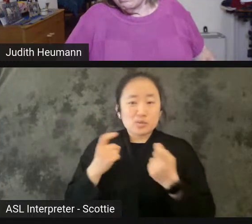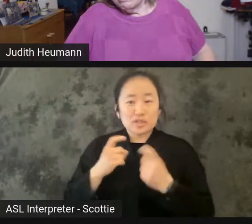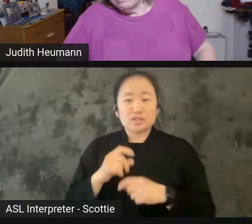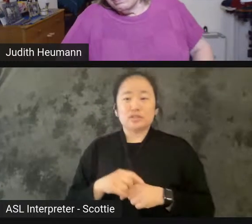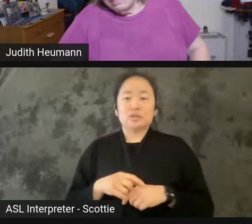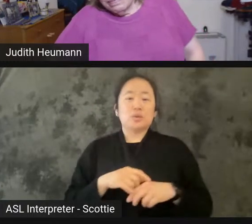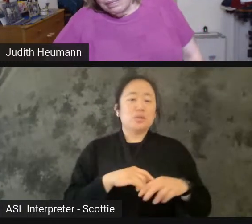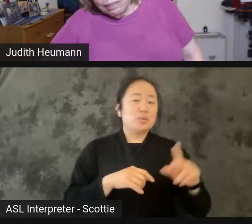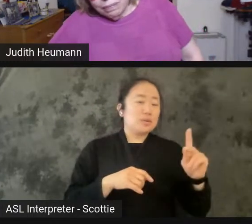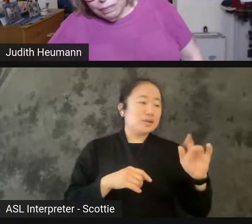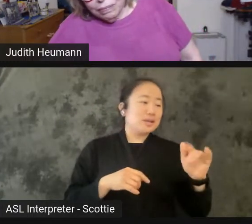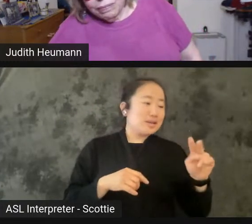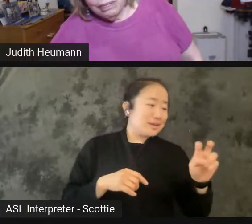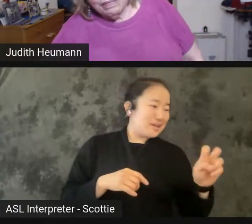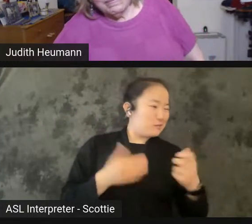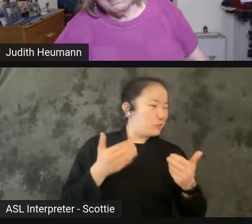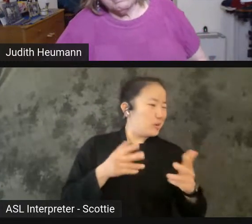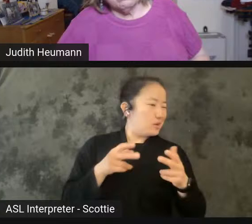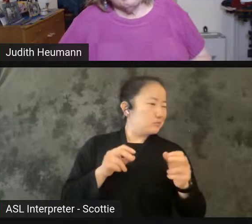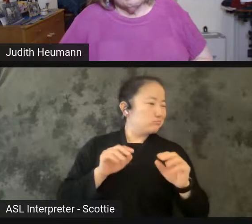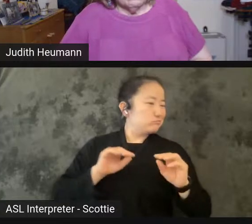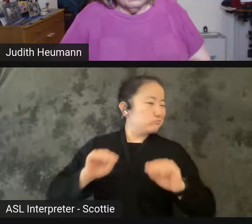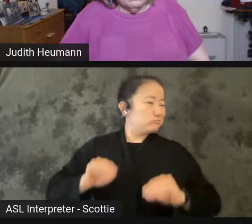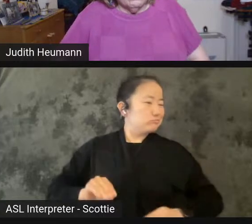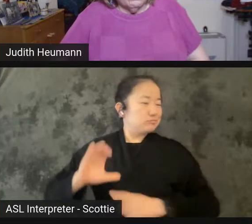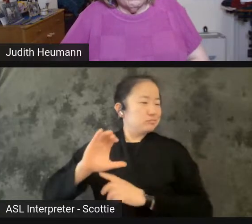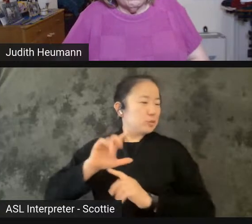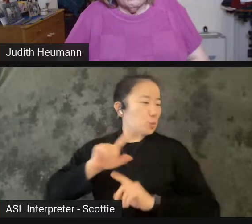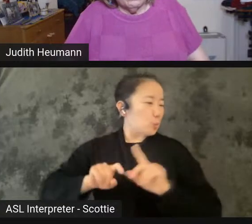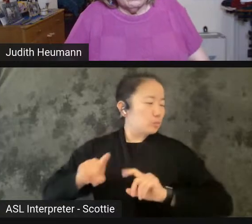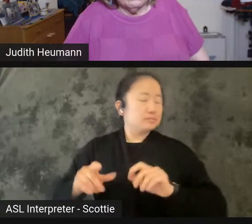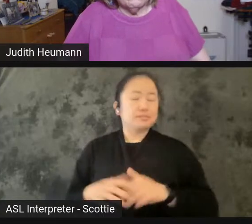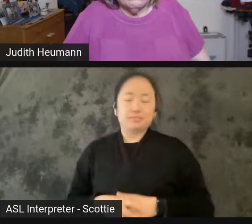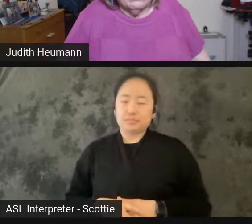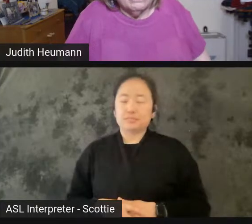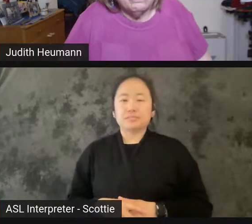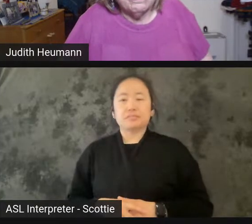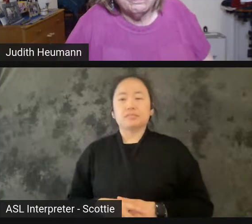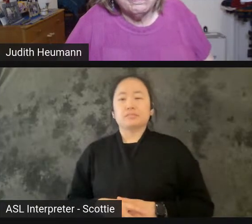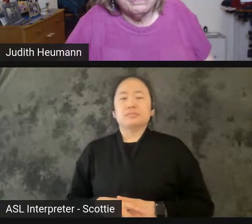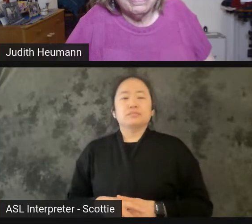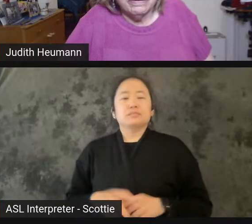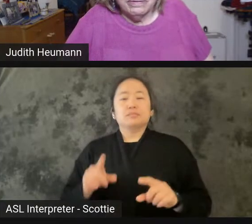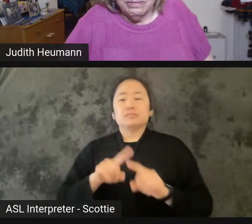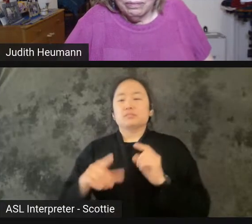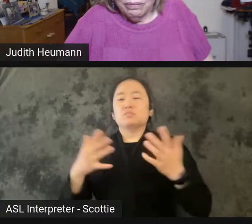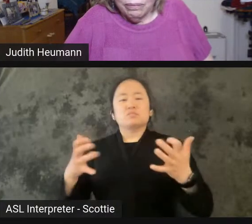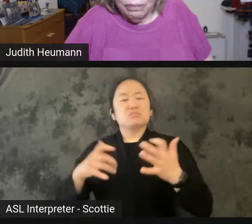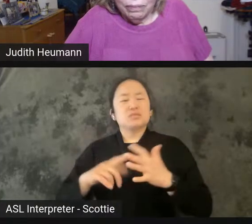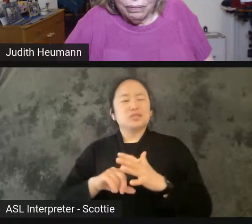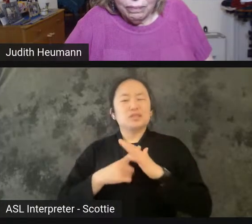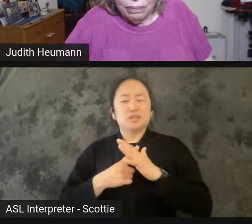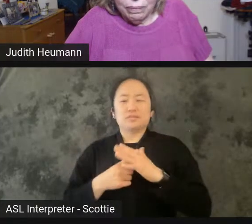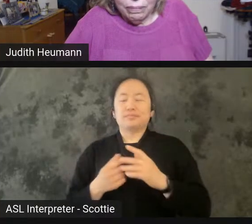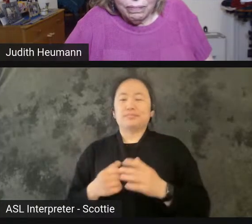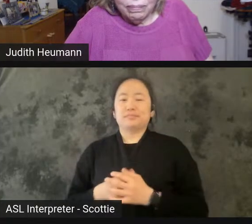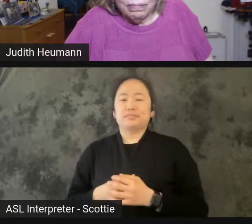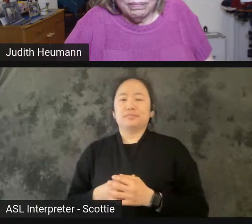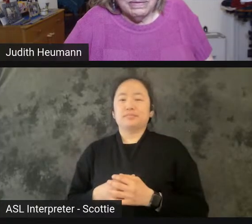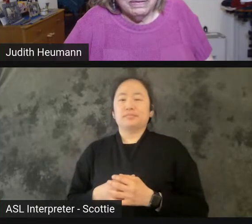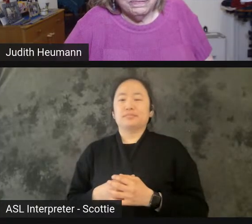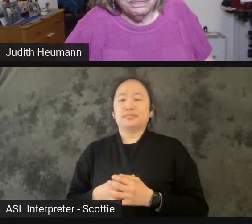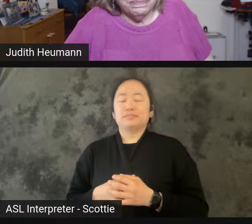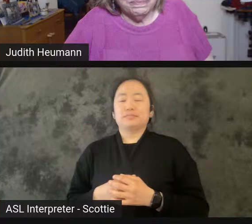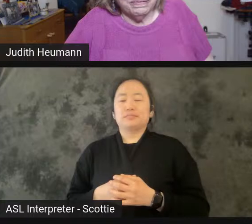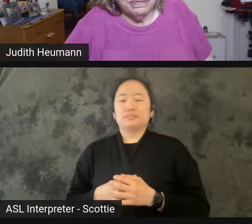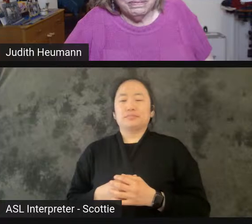in. One I want to start with, though, is that we did hear from people who don't themselves identify as